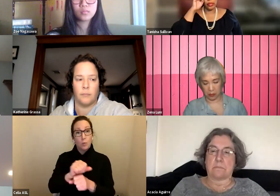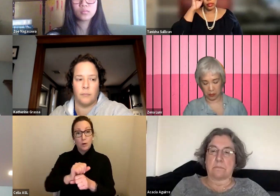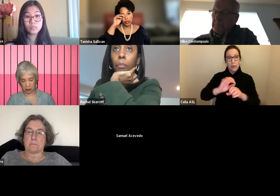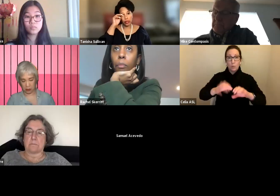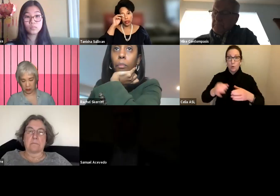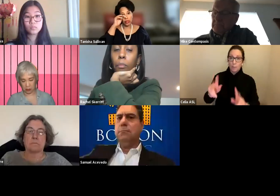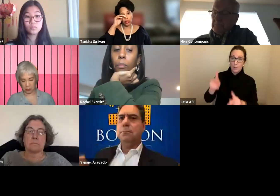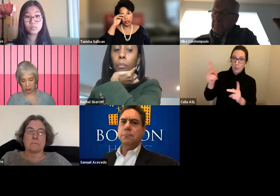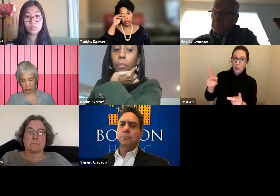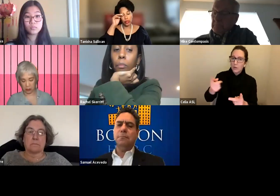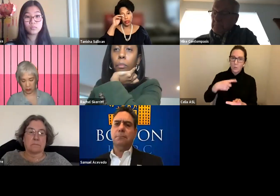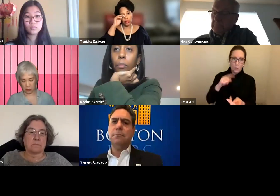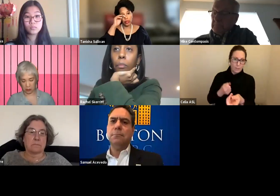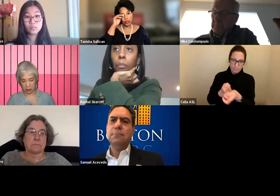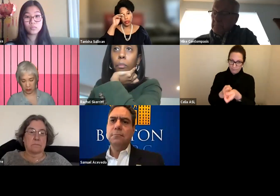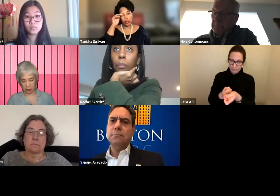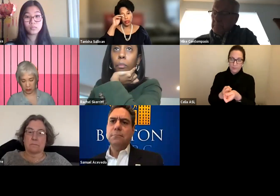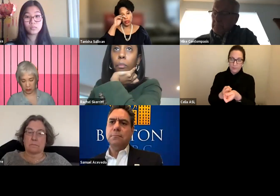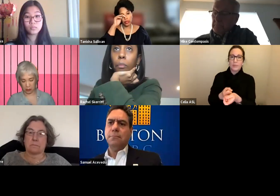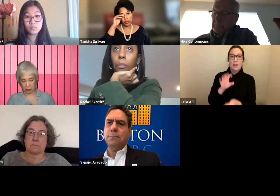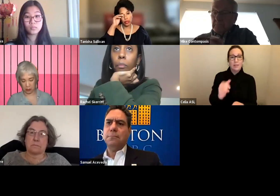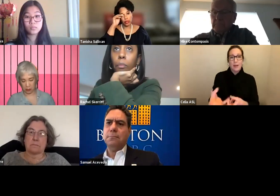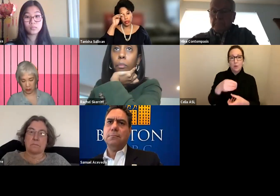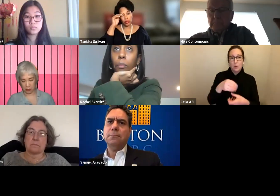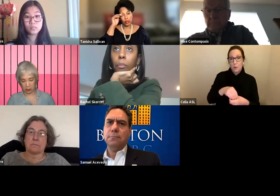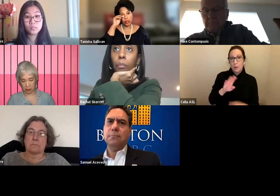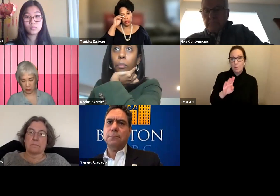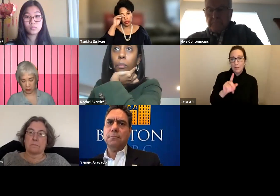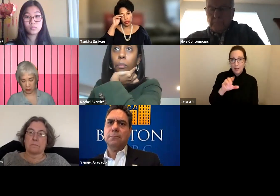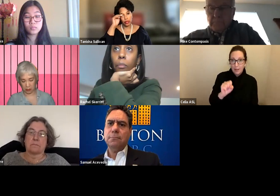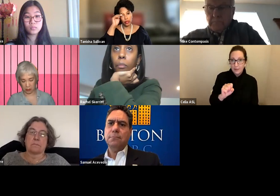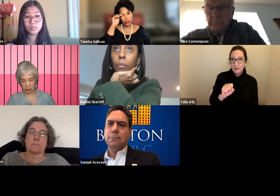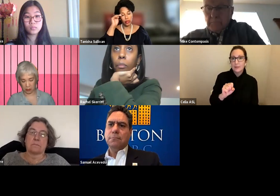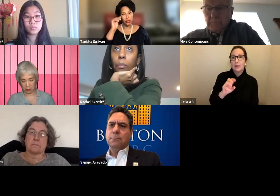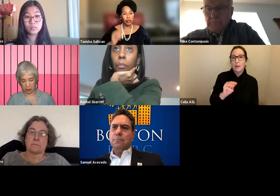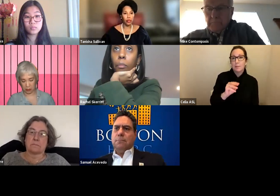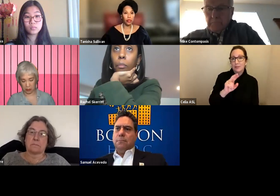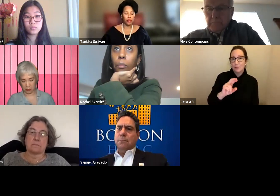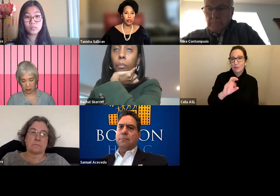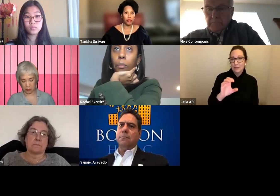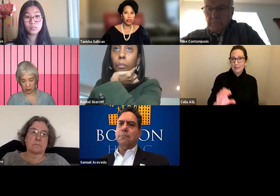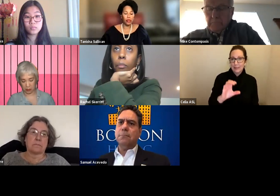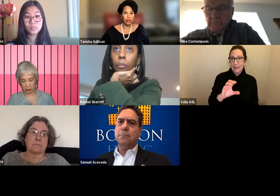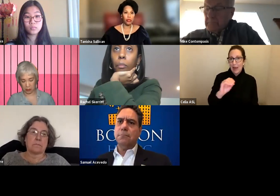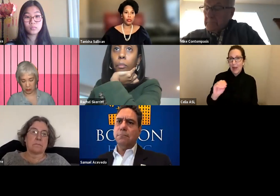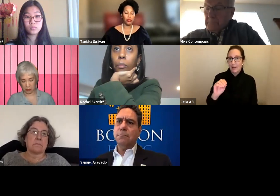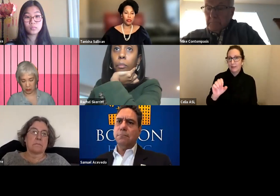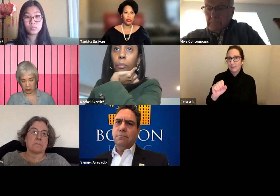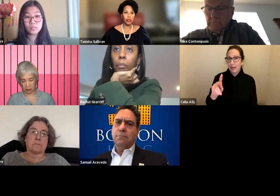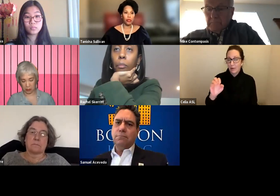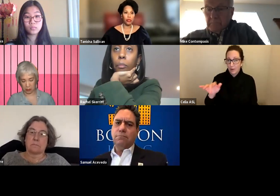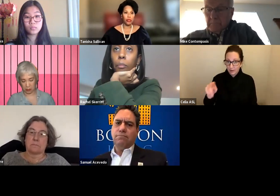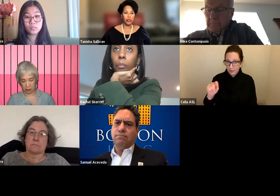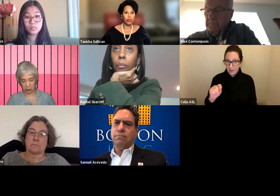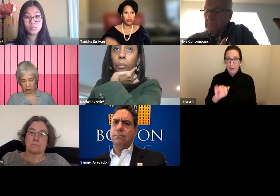thoughtful community leaders, including BLS's own Ms. Scarrett and Mr. Contampasas. The proposal presents the most equitable and